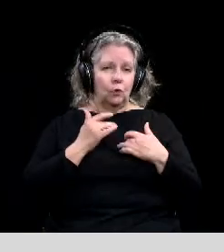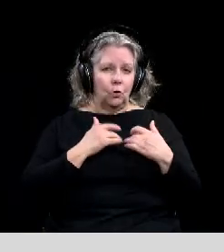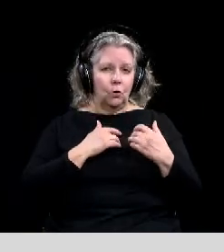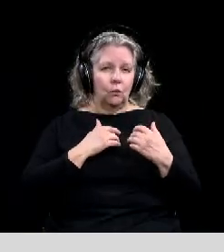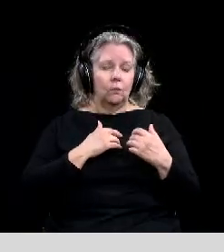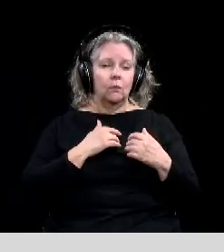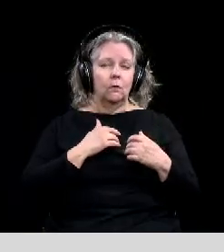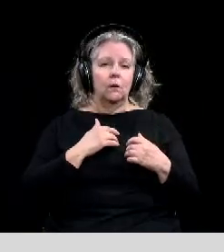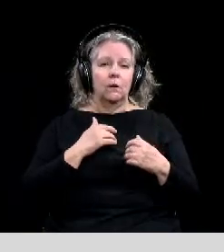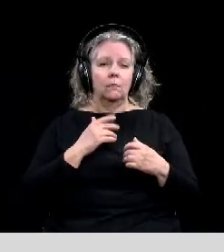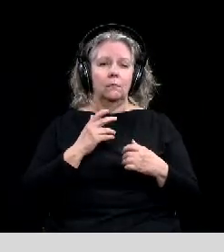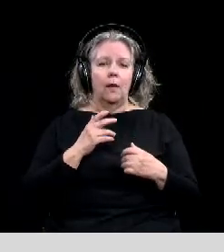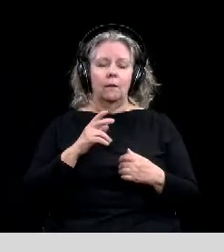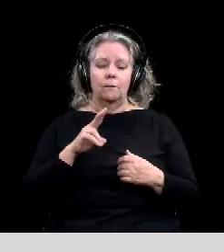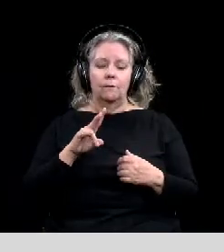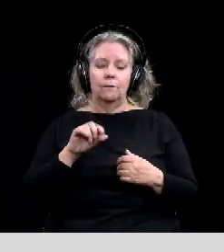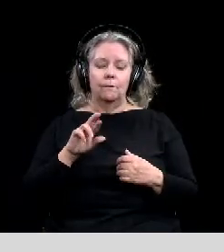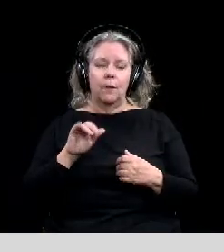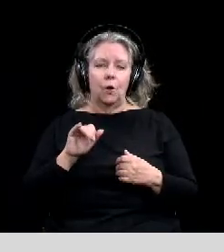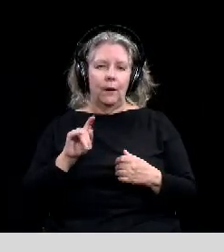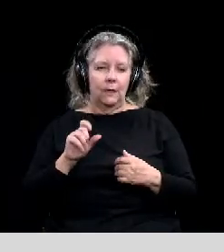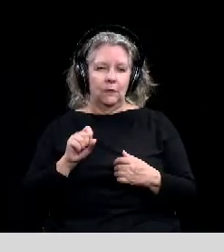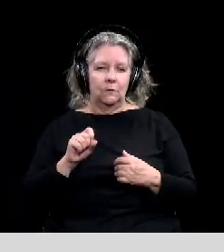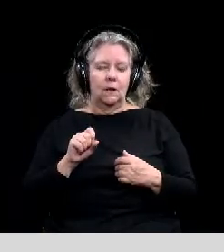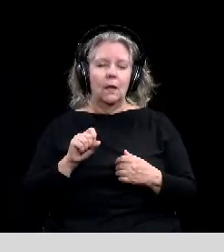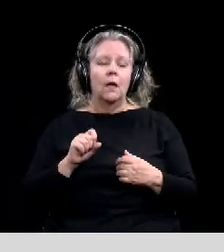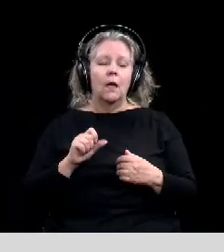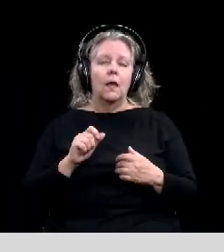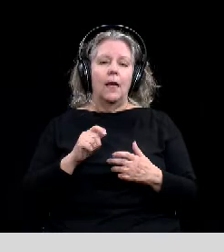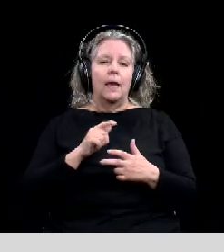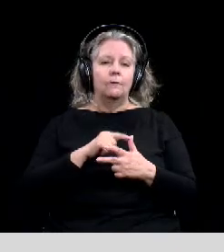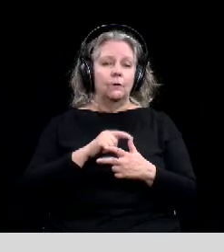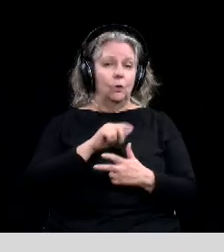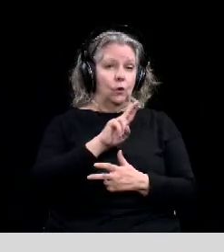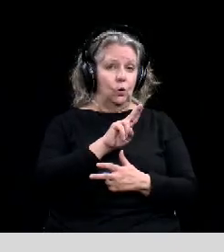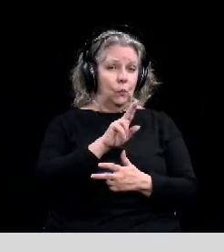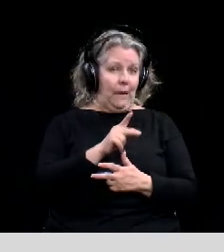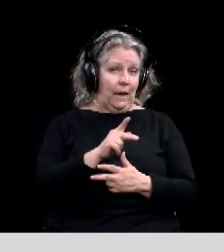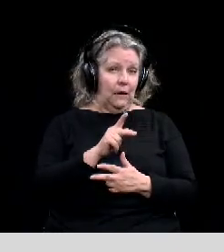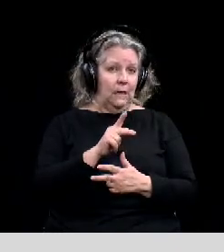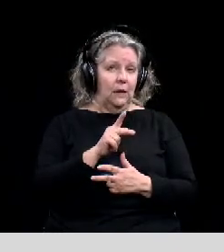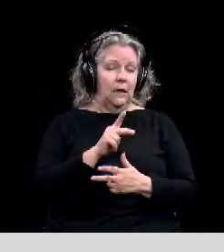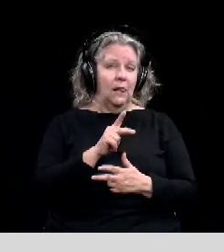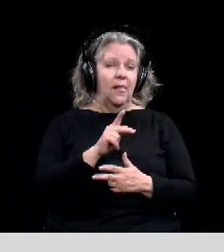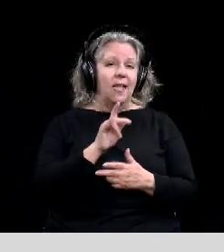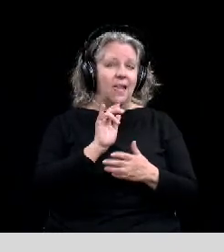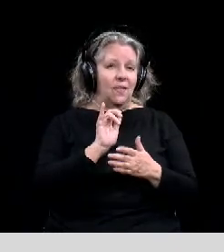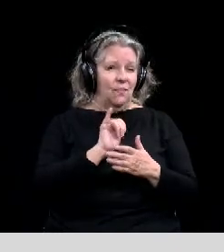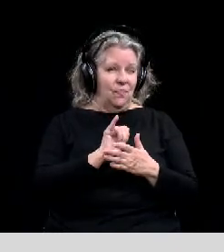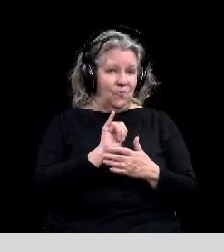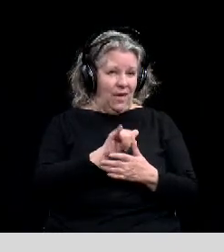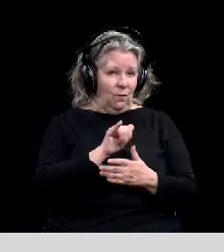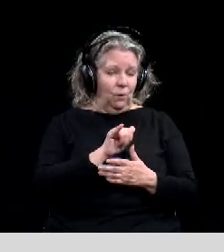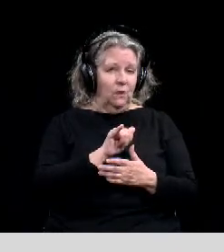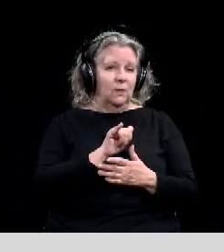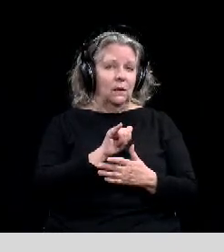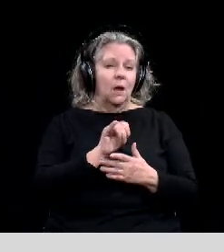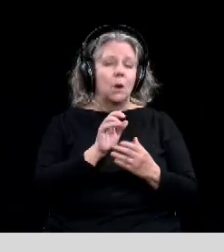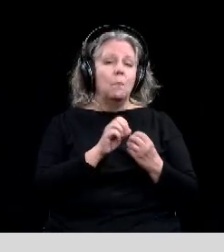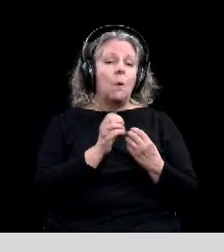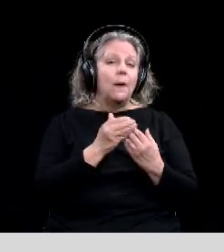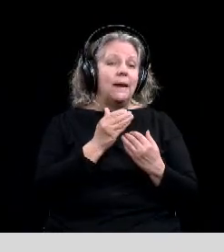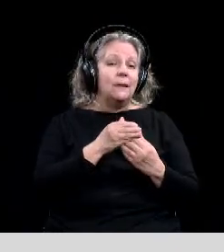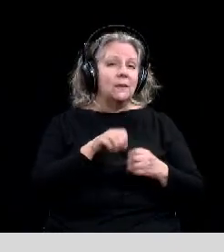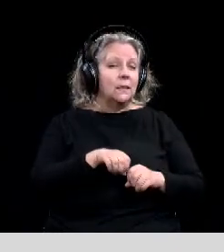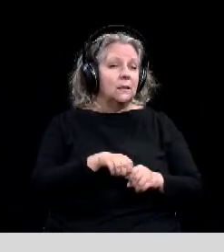was more transmissible, but then last week I shared that there was some new data that suggests